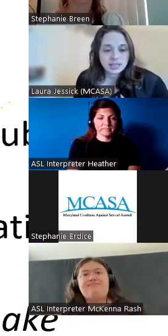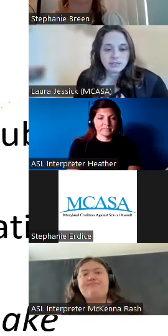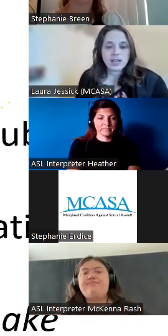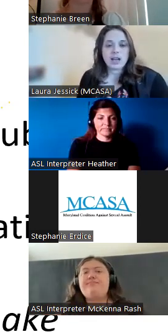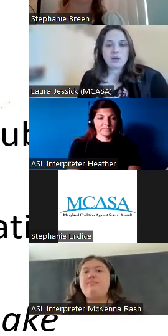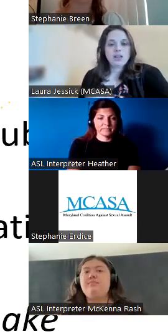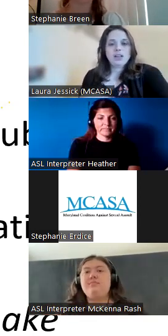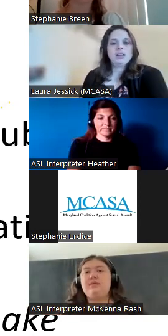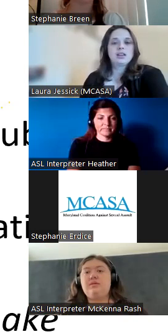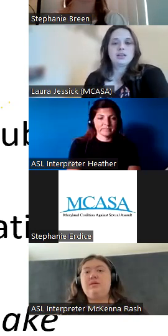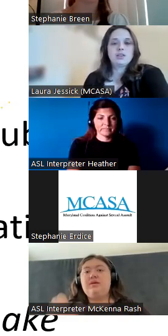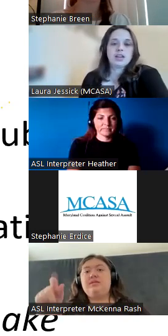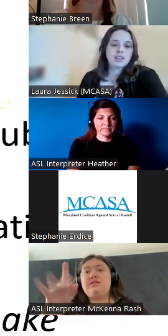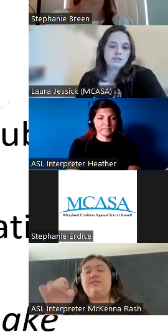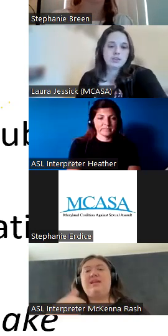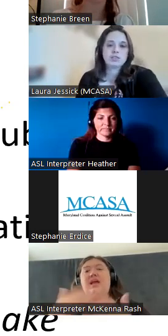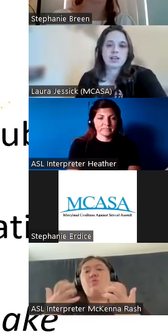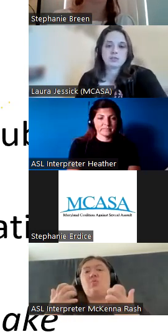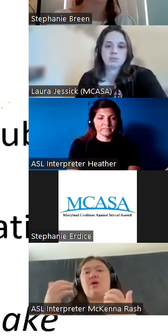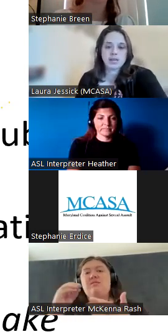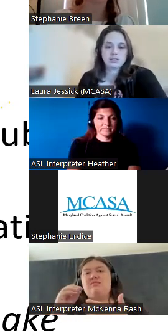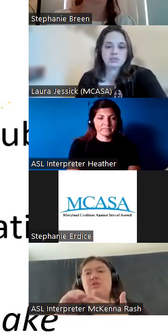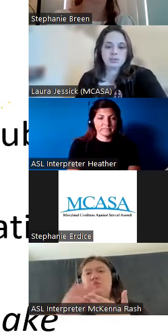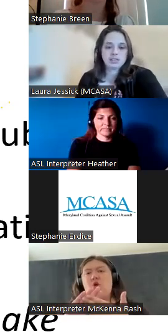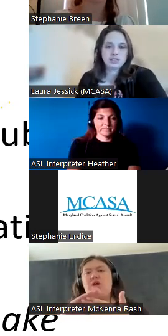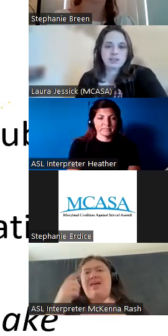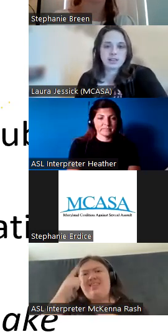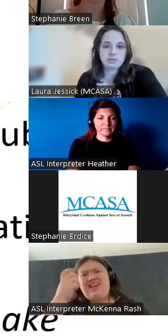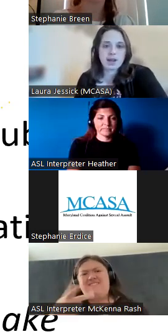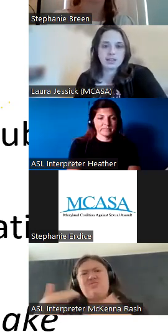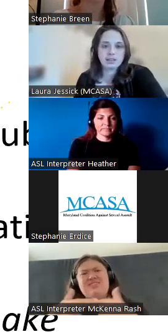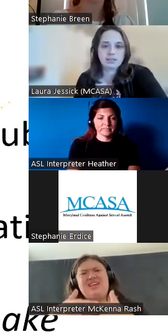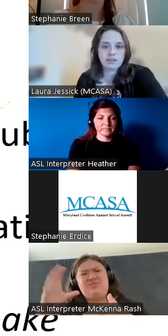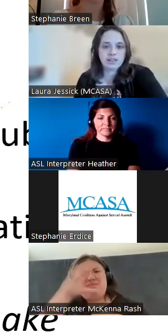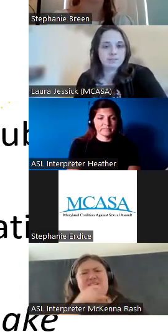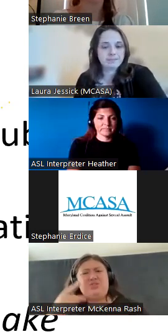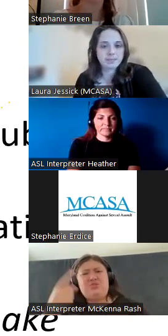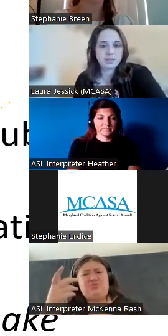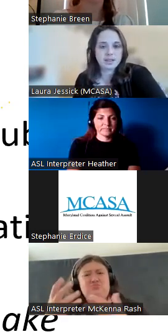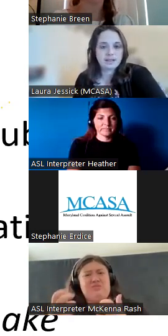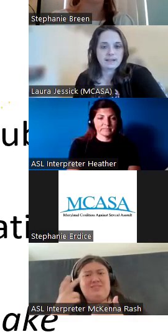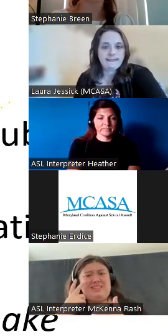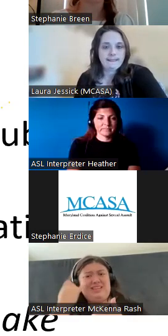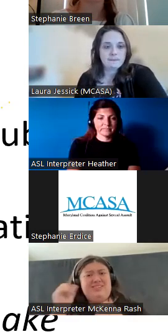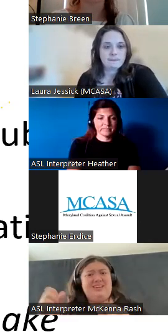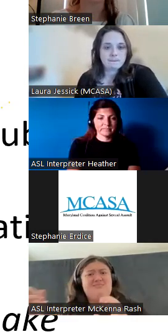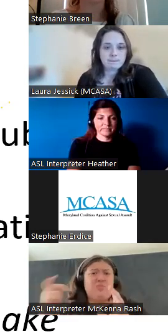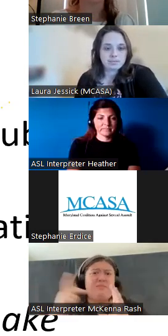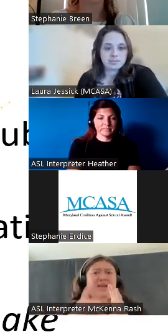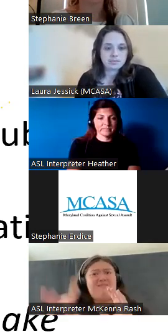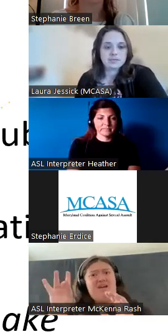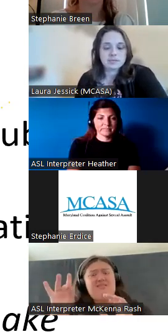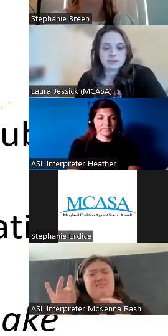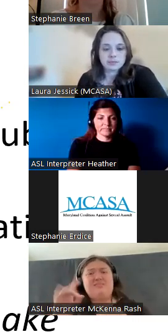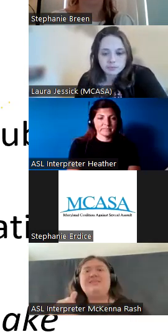And Stephanie, I want to note that I think a few slides were missed. Do you want me to see if I can go back and find them? Yes, please.